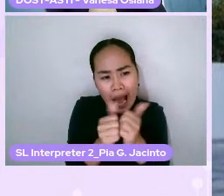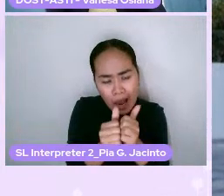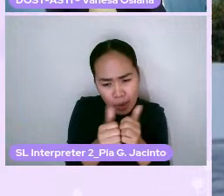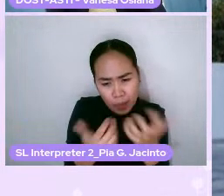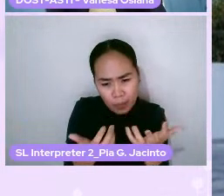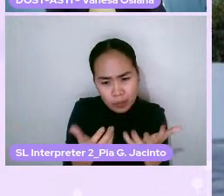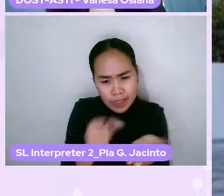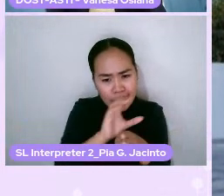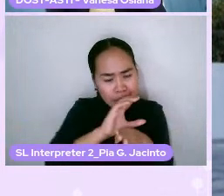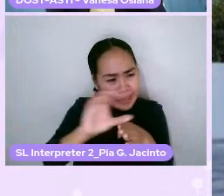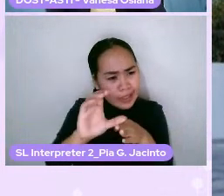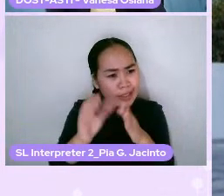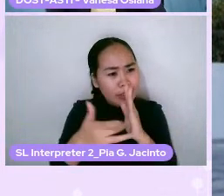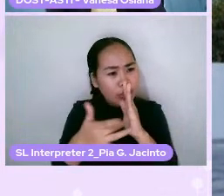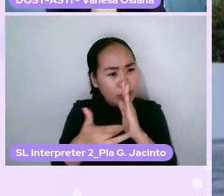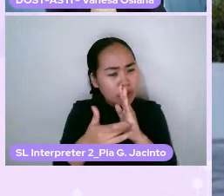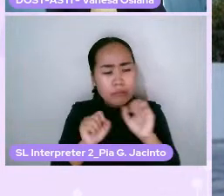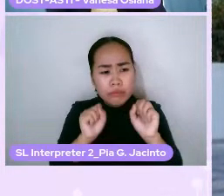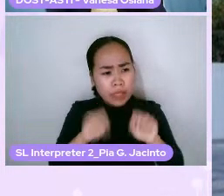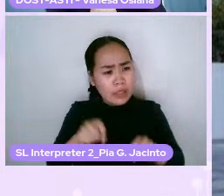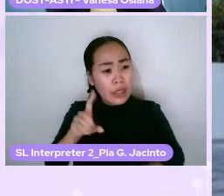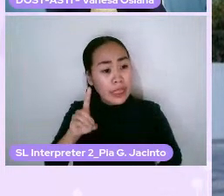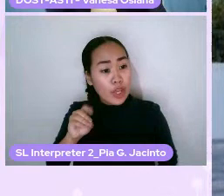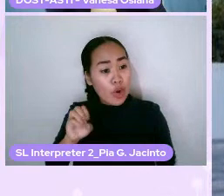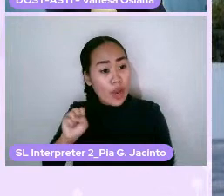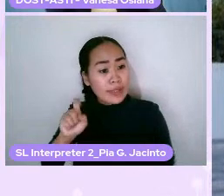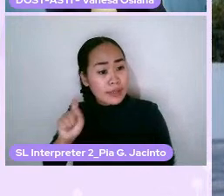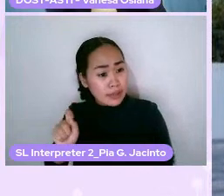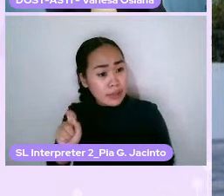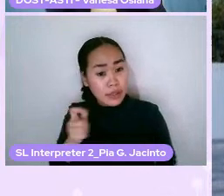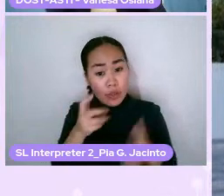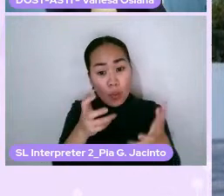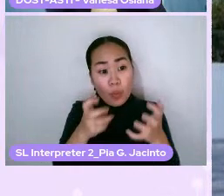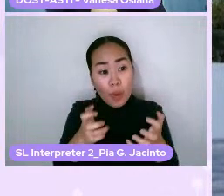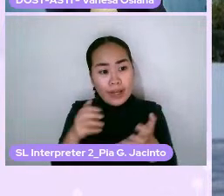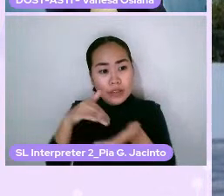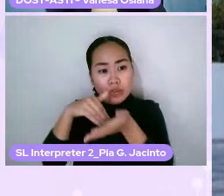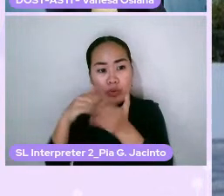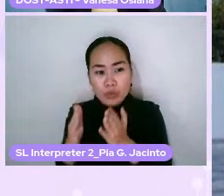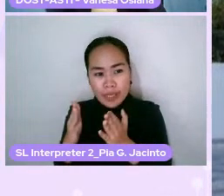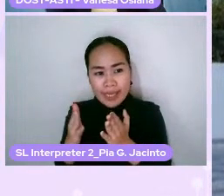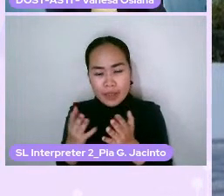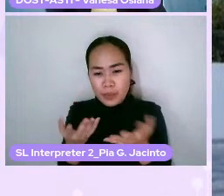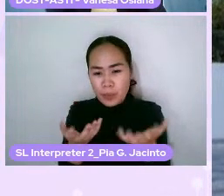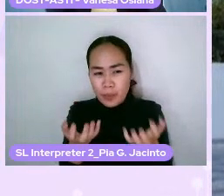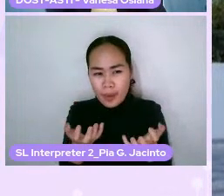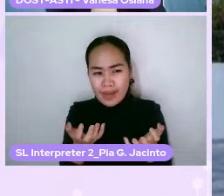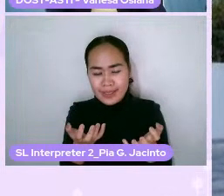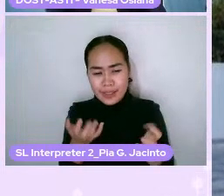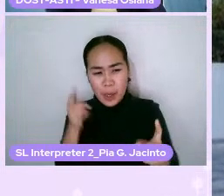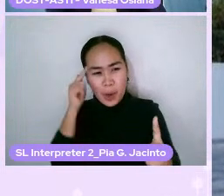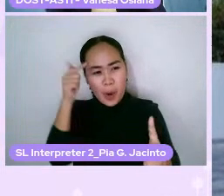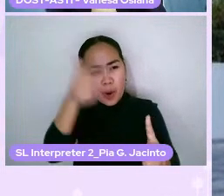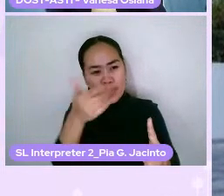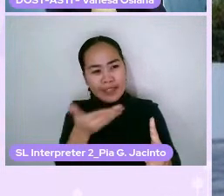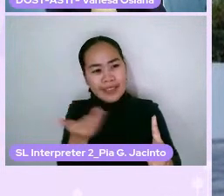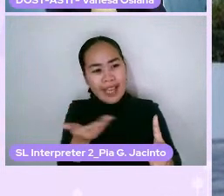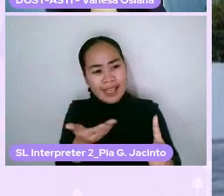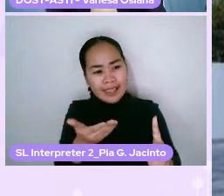funds eligible college students who are into science, technology, engineering, and mathematics